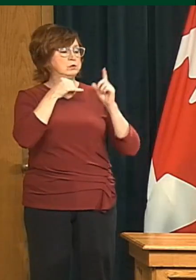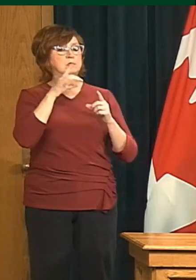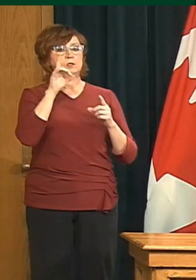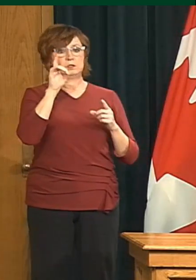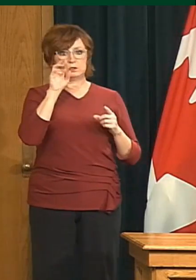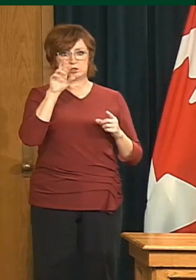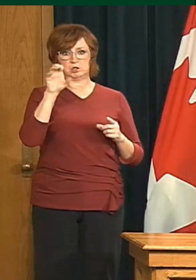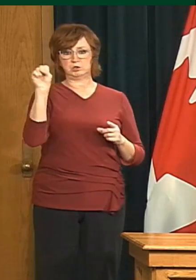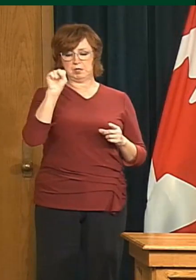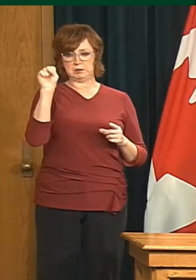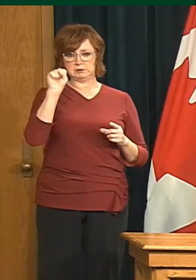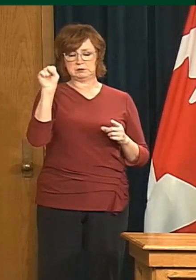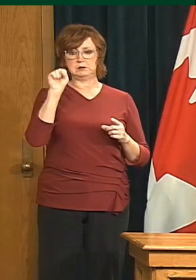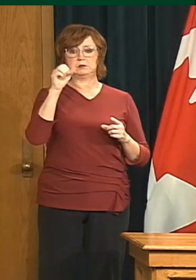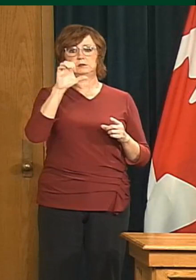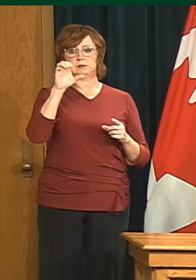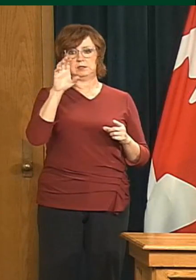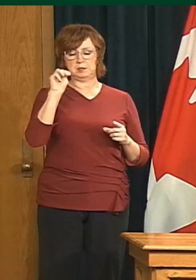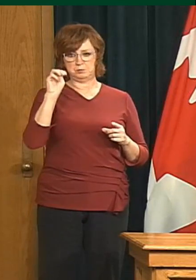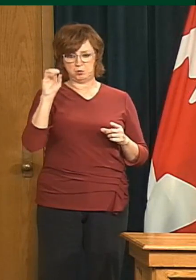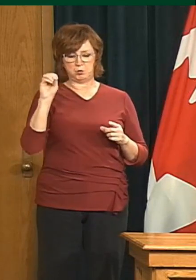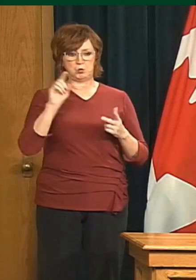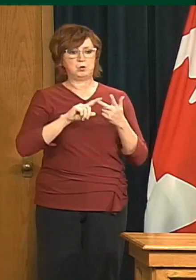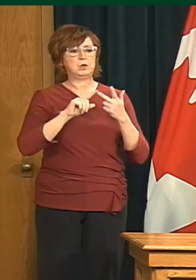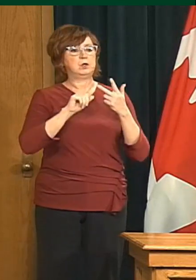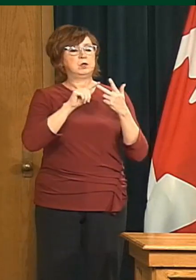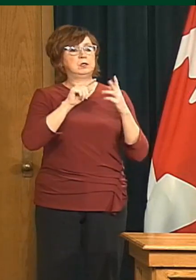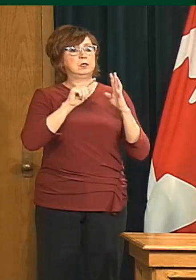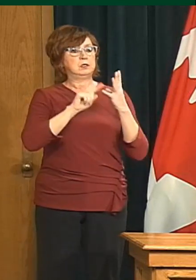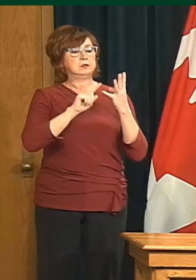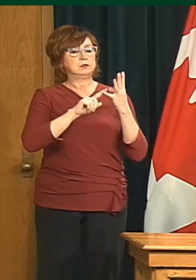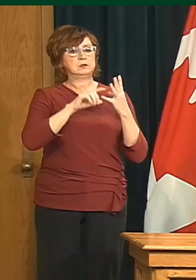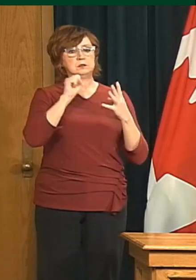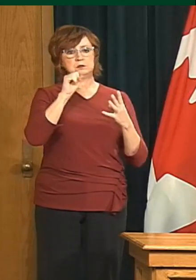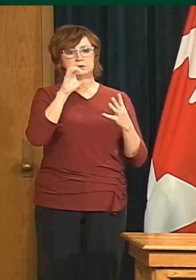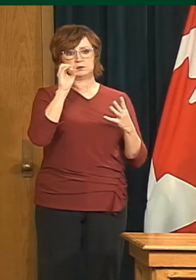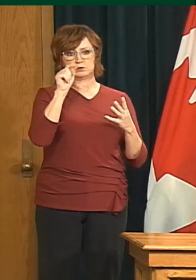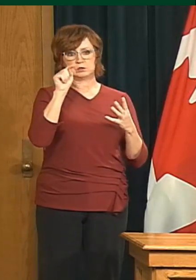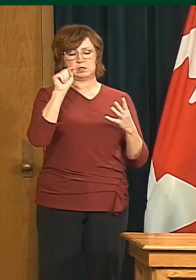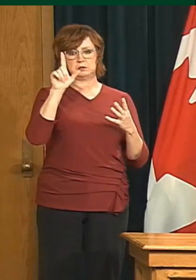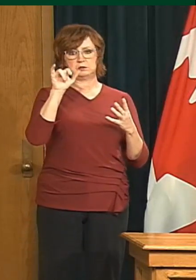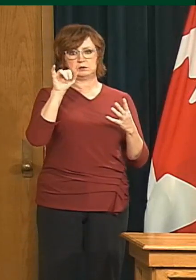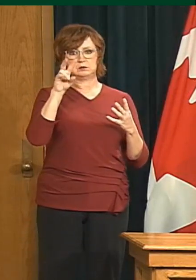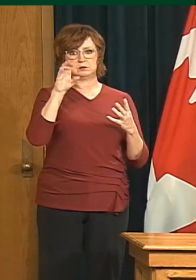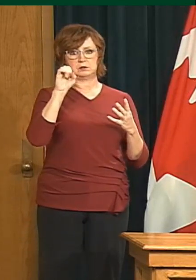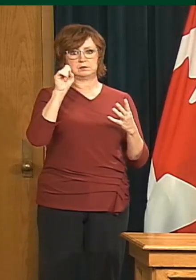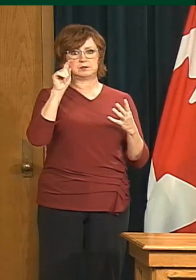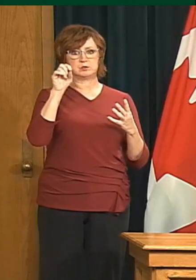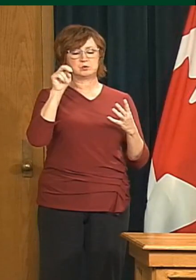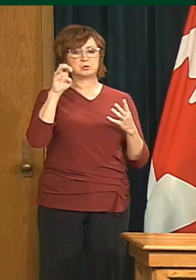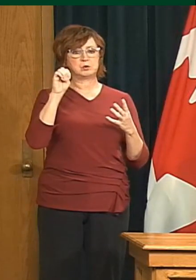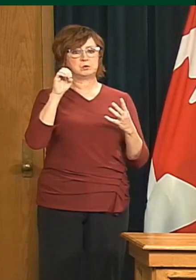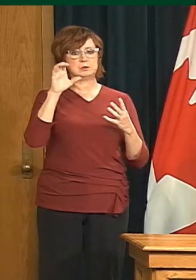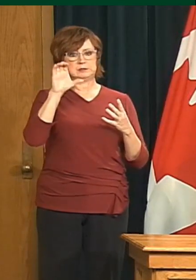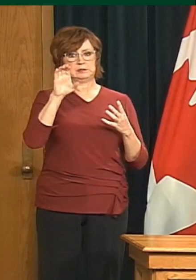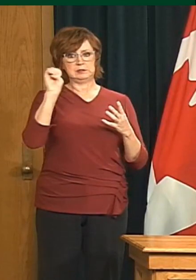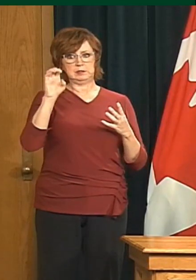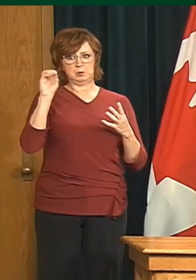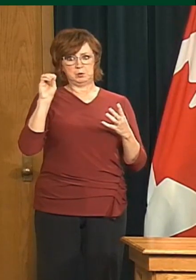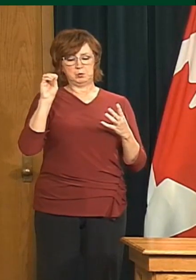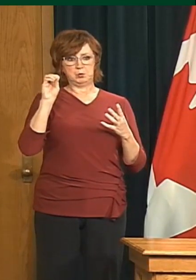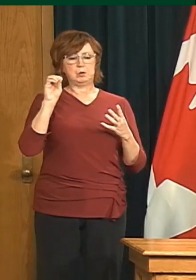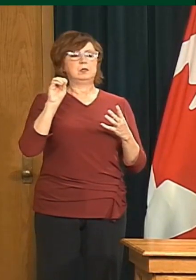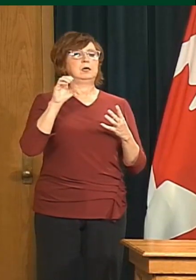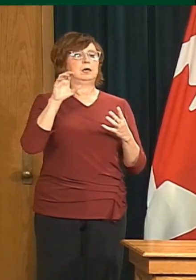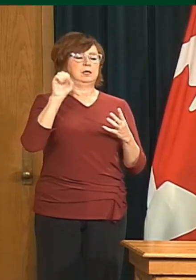Saskatchewan Ministry of Health, and Scott Livingstone, CEO of the Saskatchewan Health Authority. Premier Moe will have